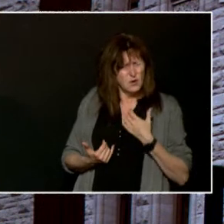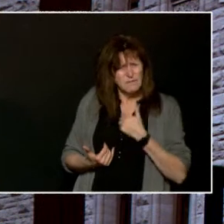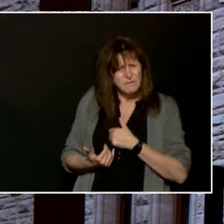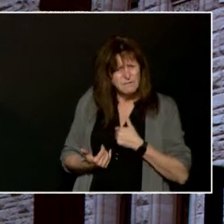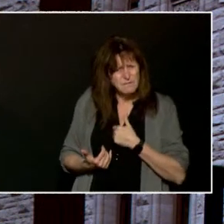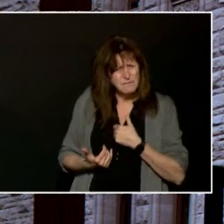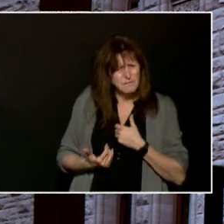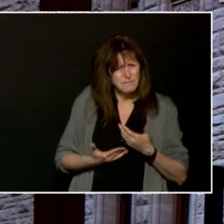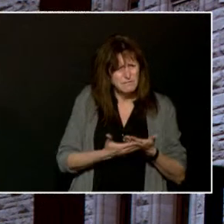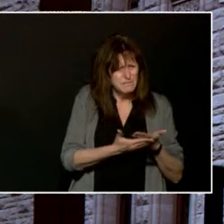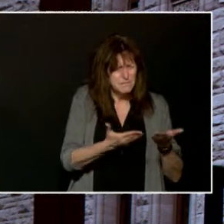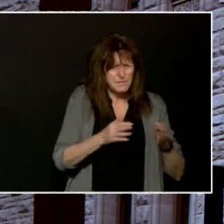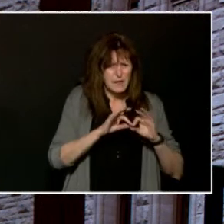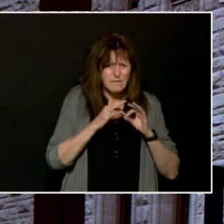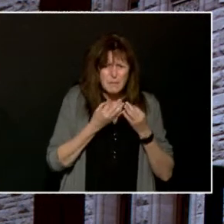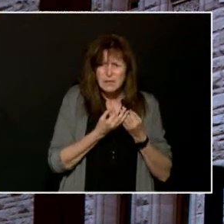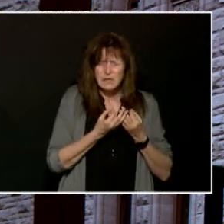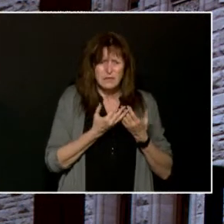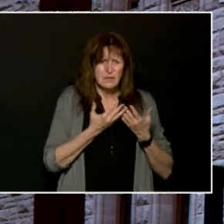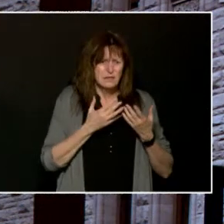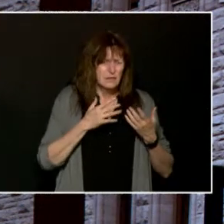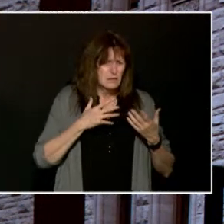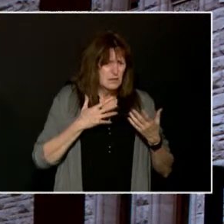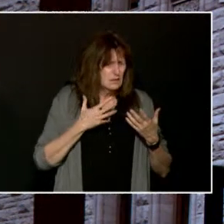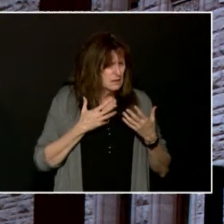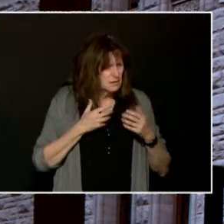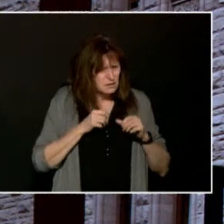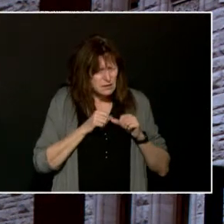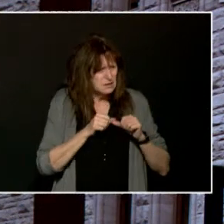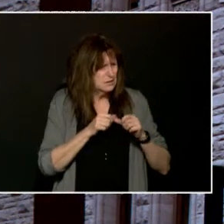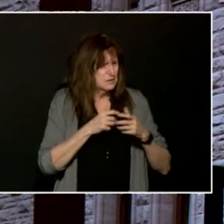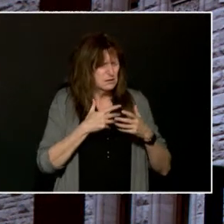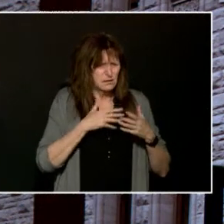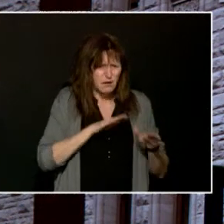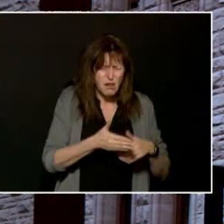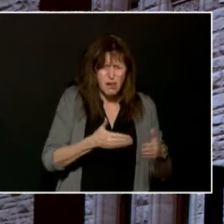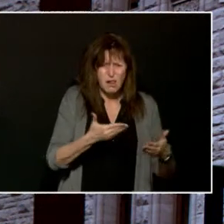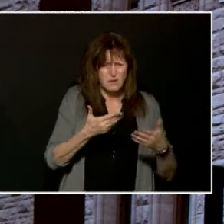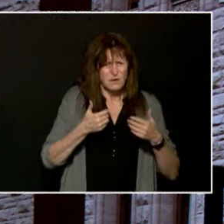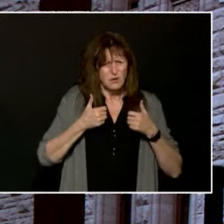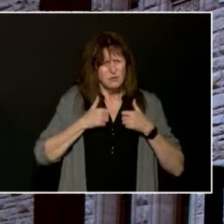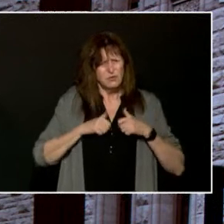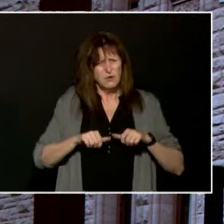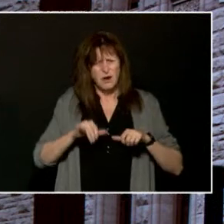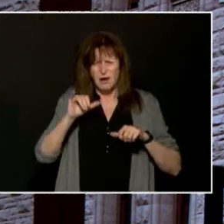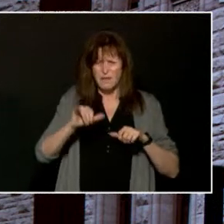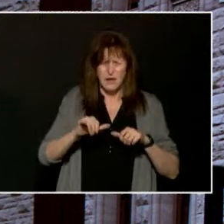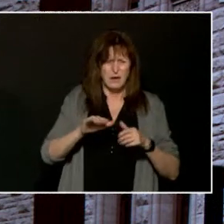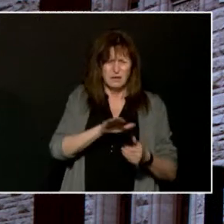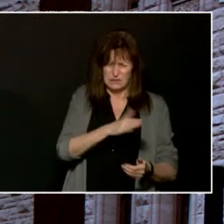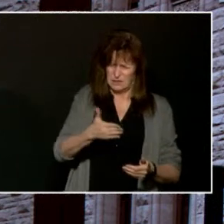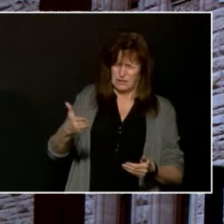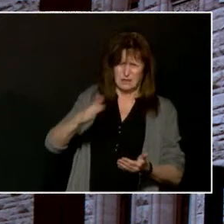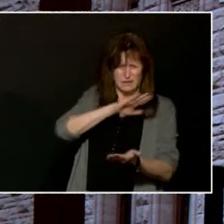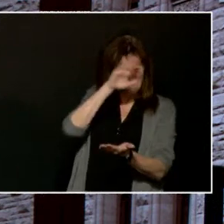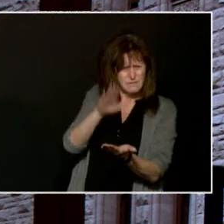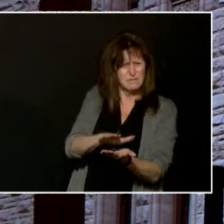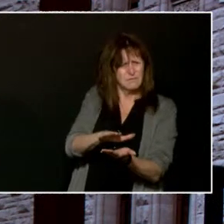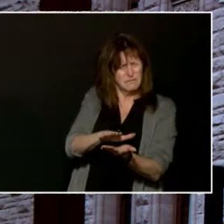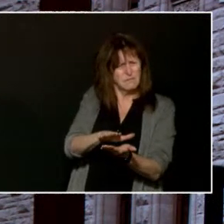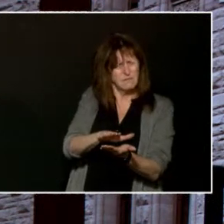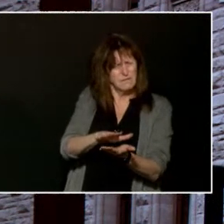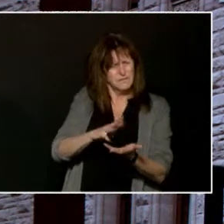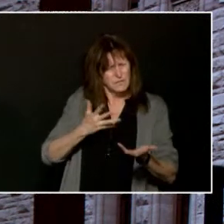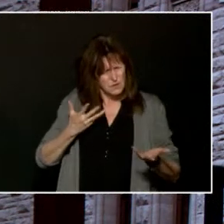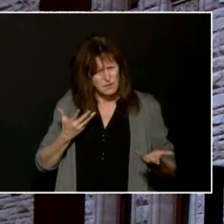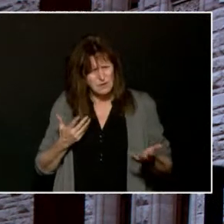continue to try to address and get not only our numbers down, we would really like these deaths to come down substantially. And I